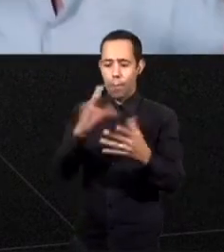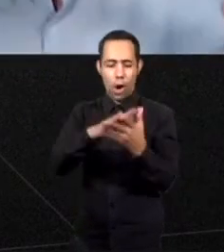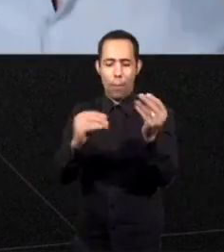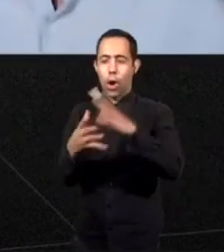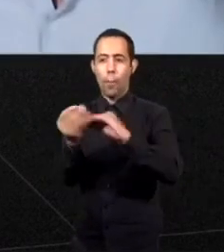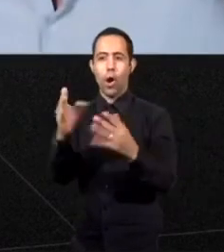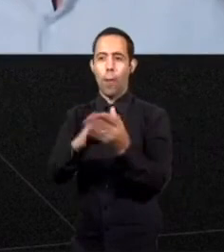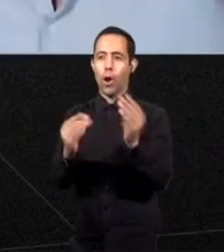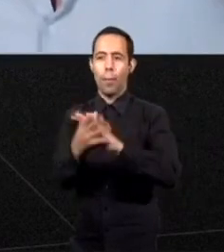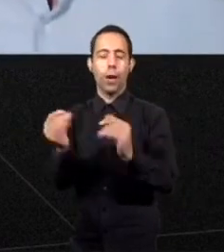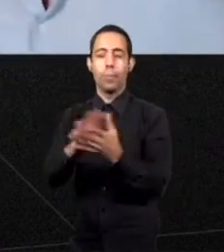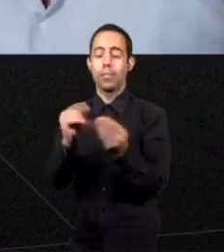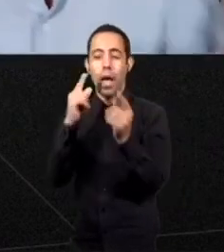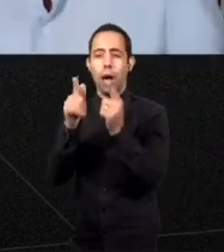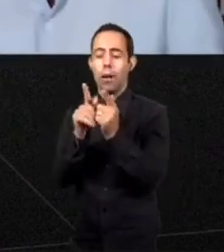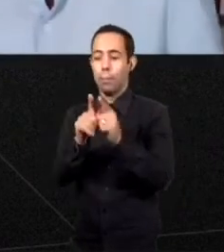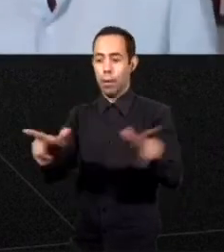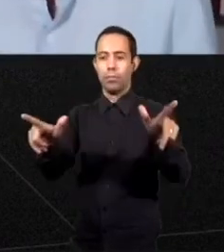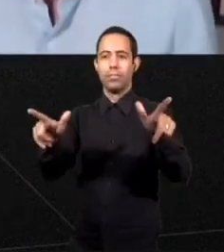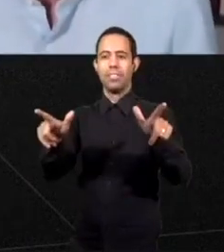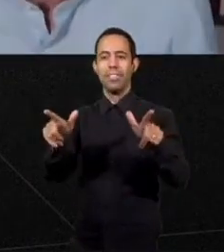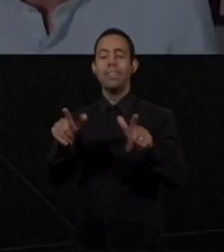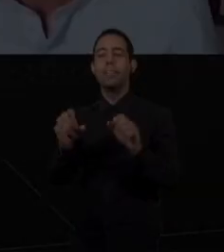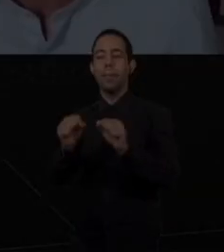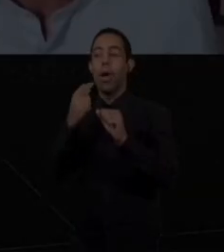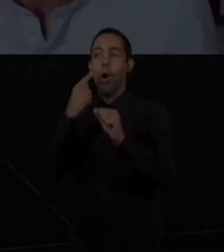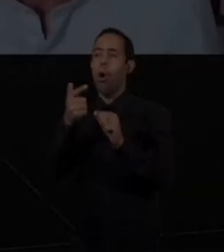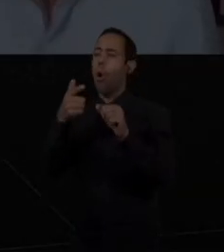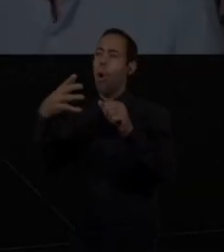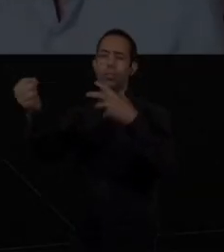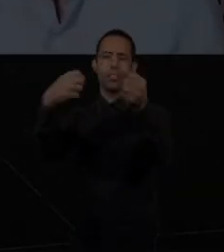which infect other cells, and this is how it goes viral.